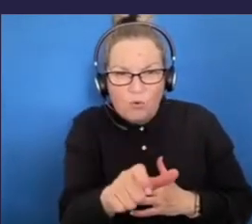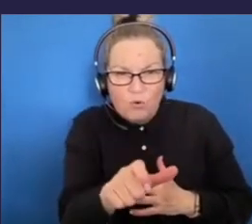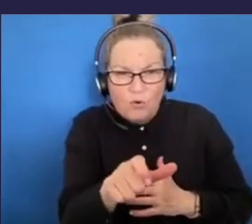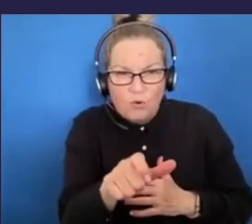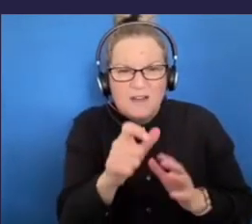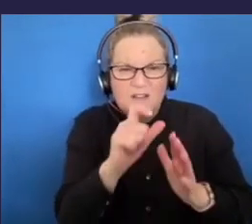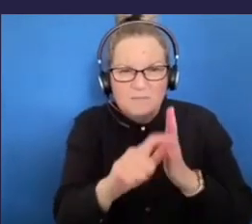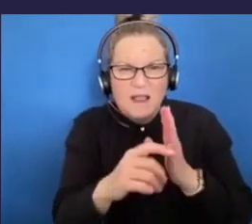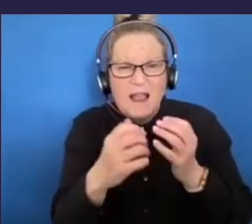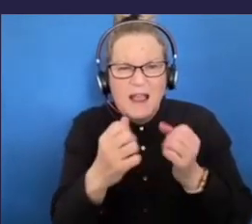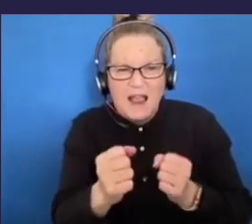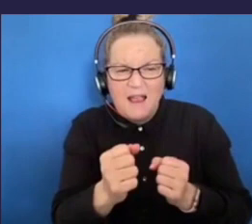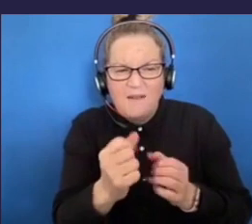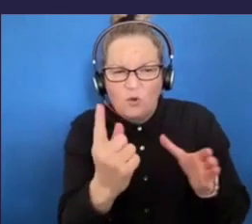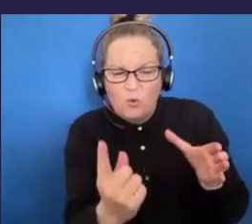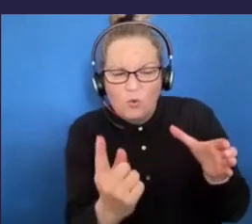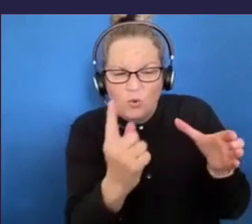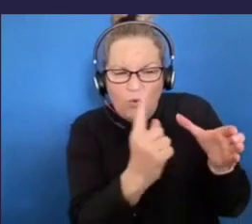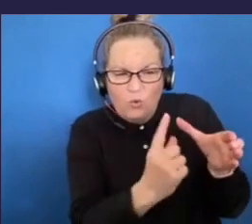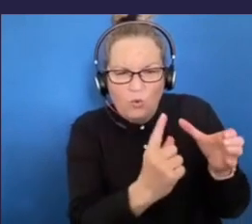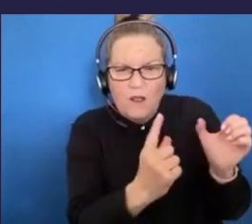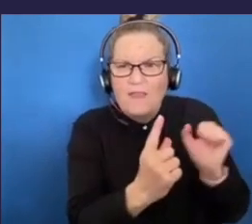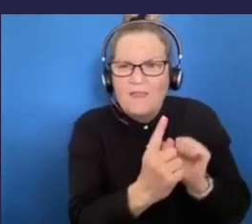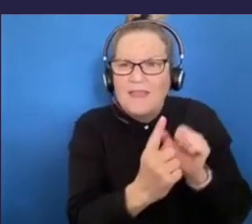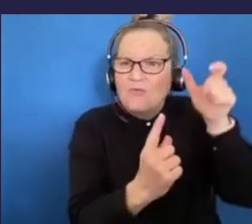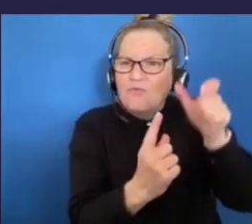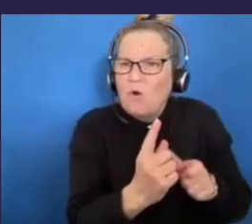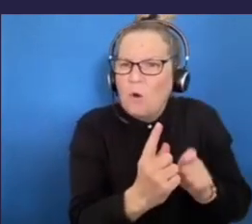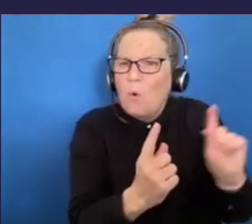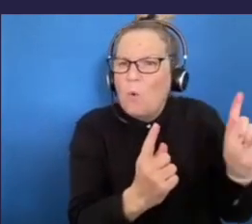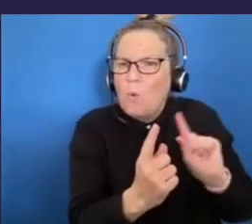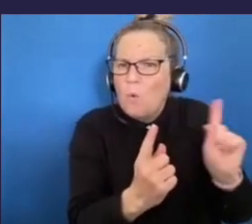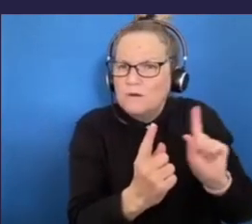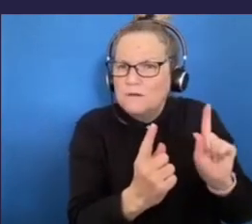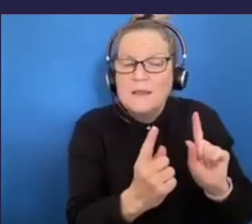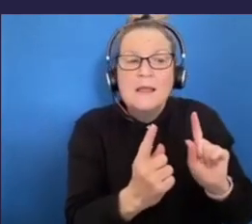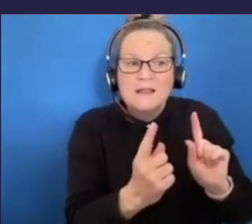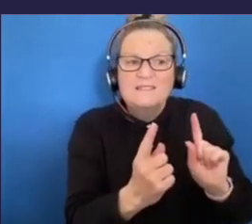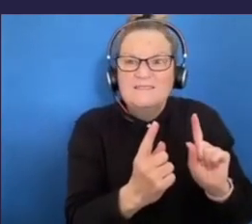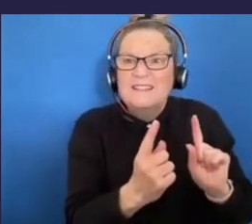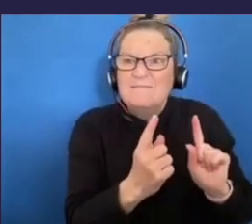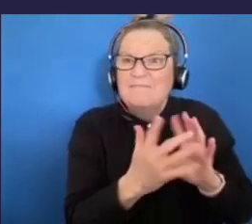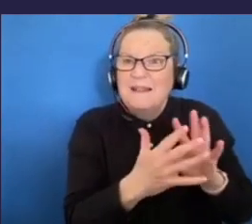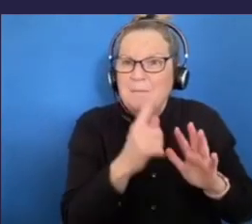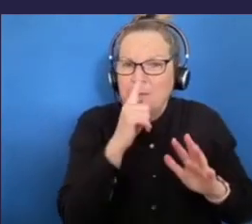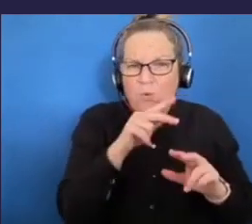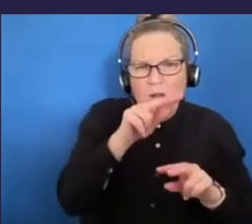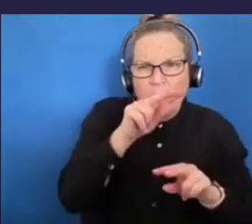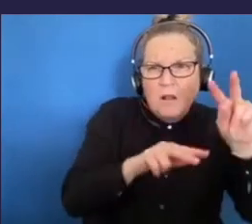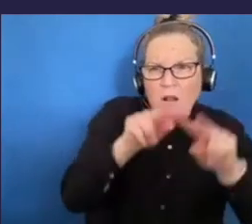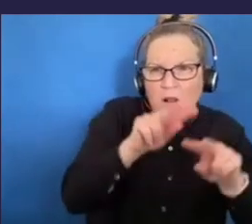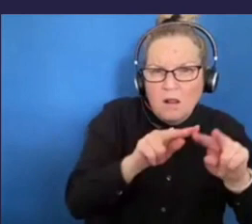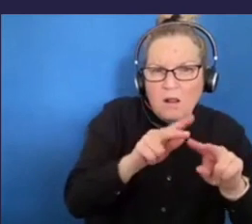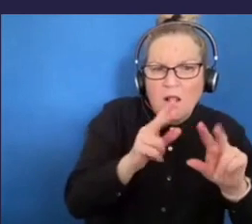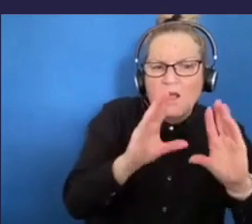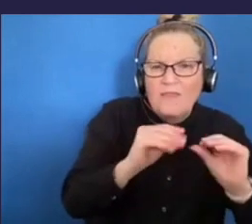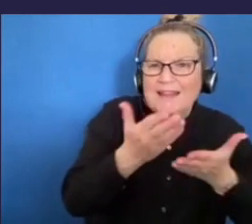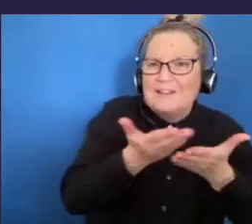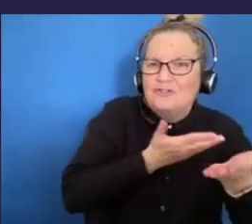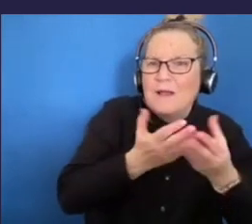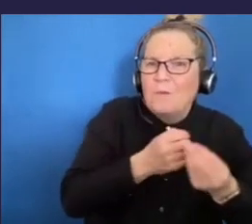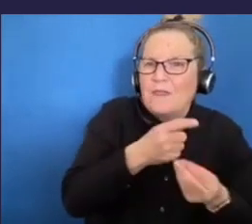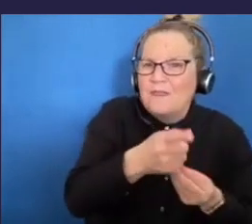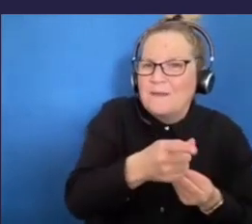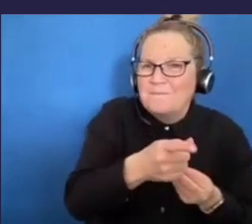Because that determines how other people will see them and interact with them. And so it can be